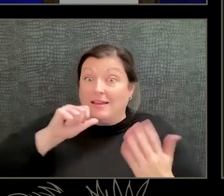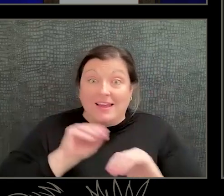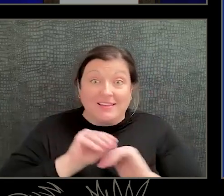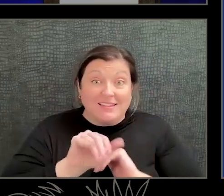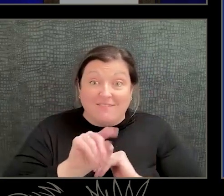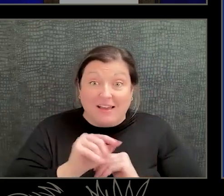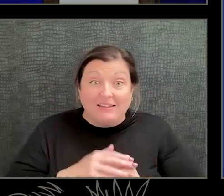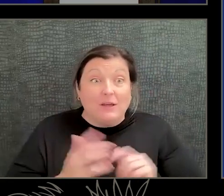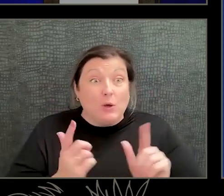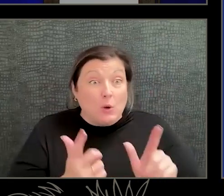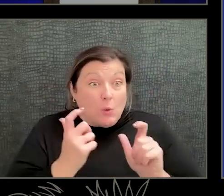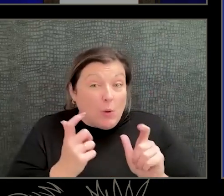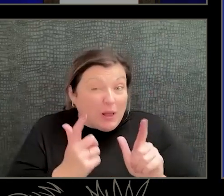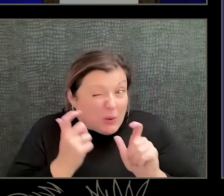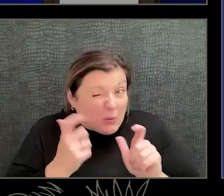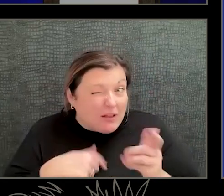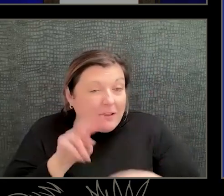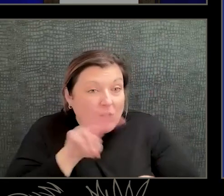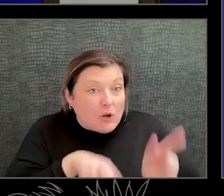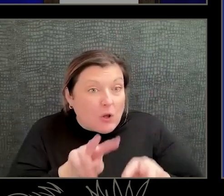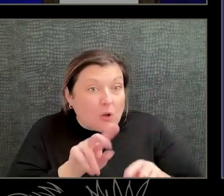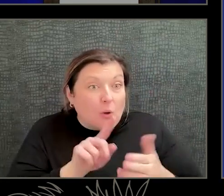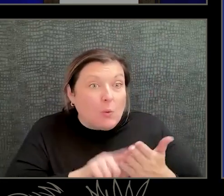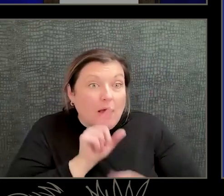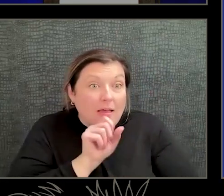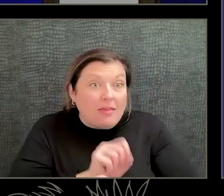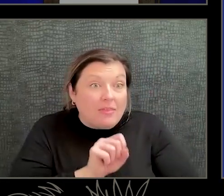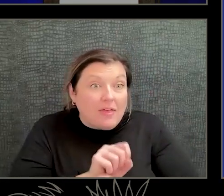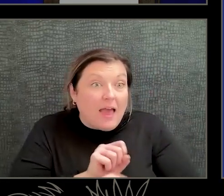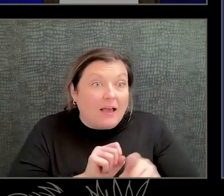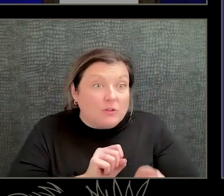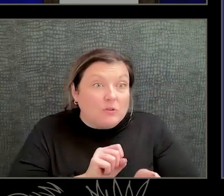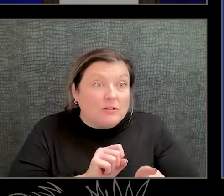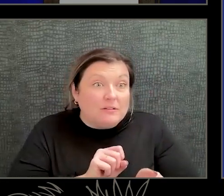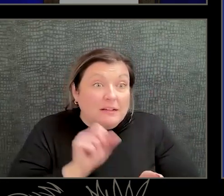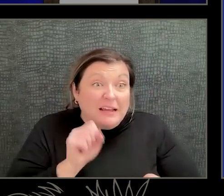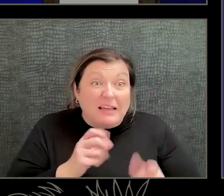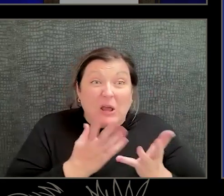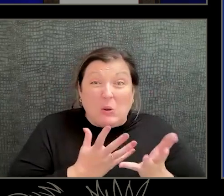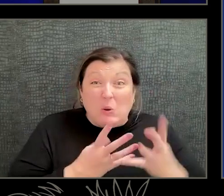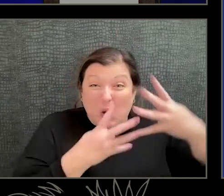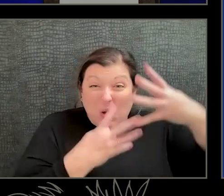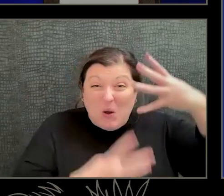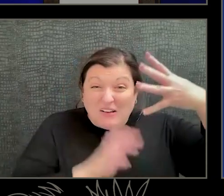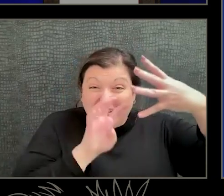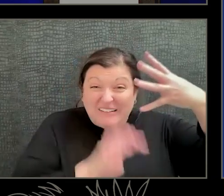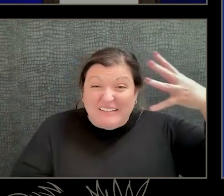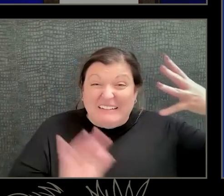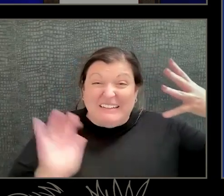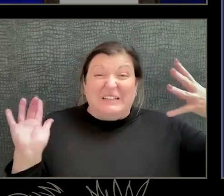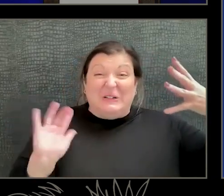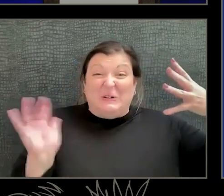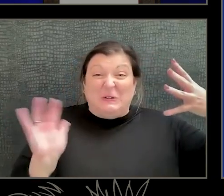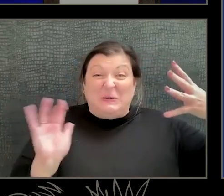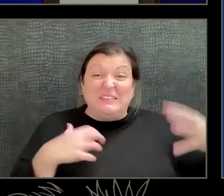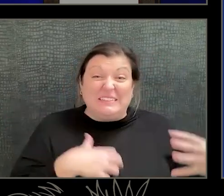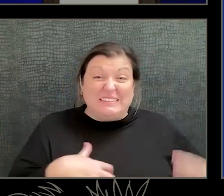So quickly, let's take a look at what the actual scroll animation. Can you look at that? What is that? Ugh.